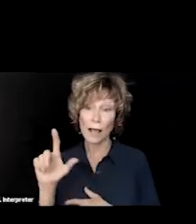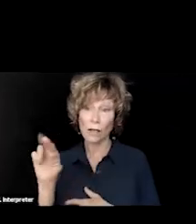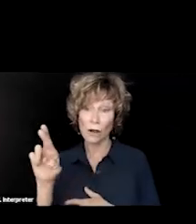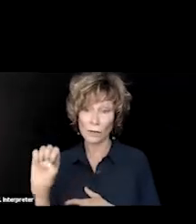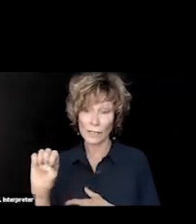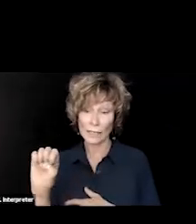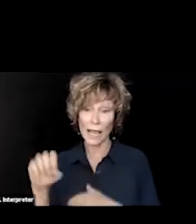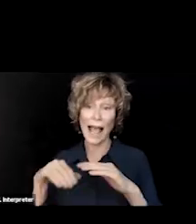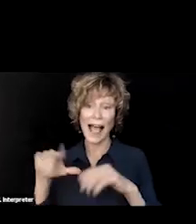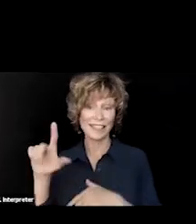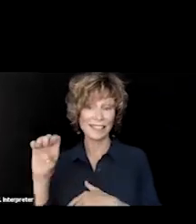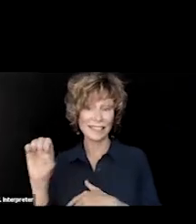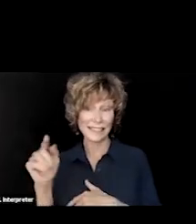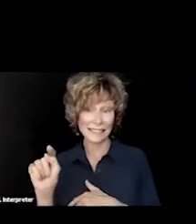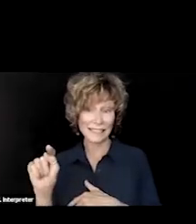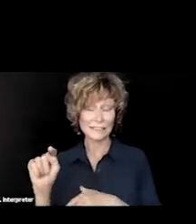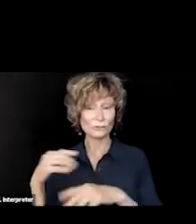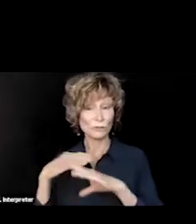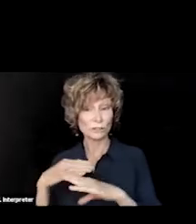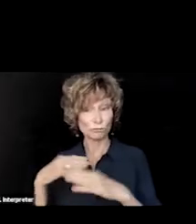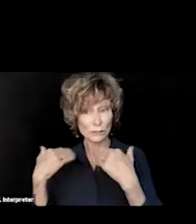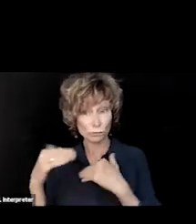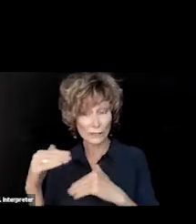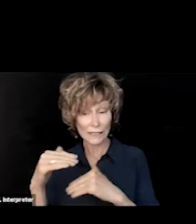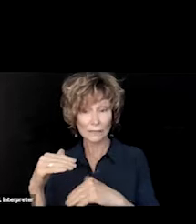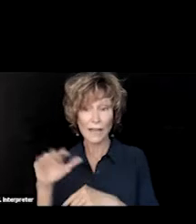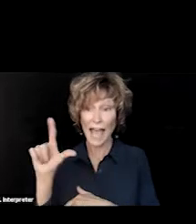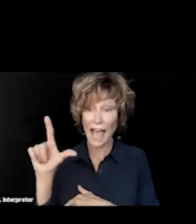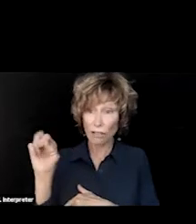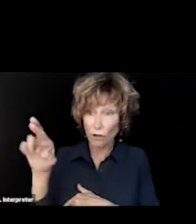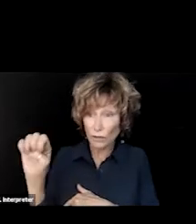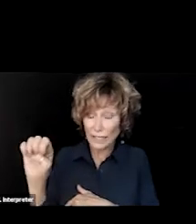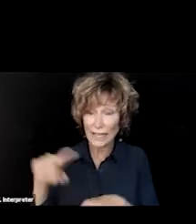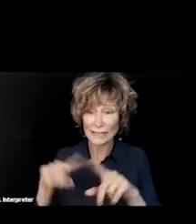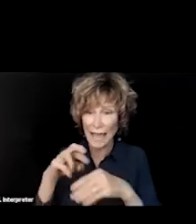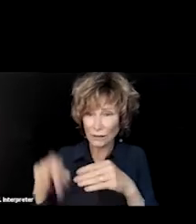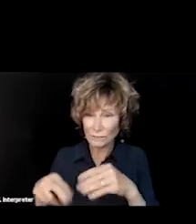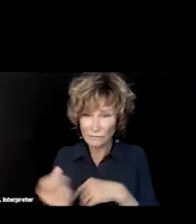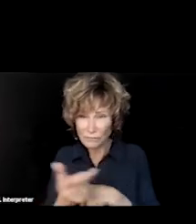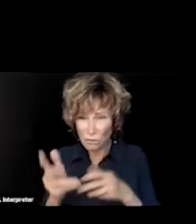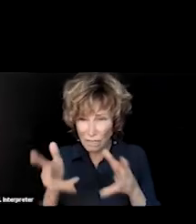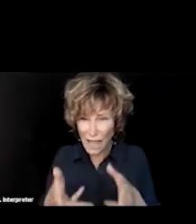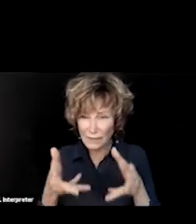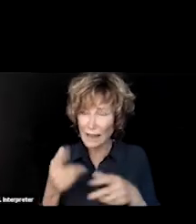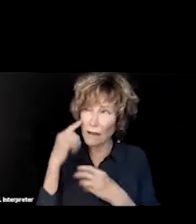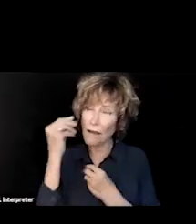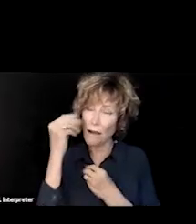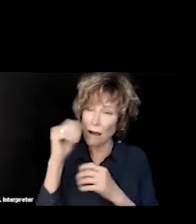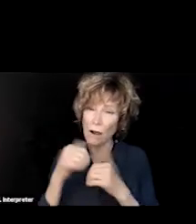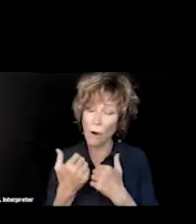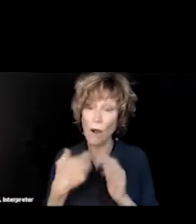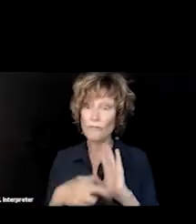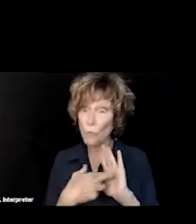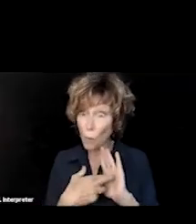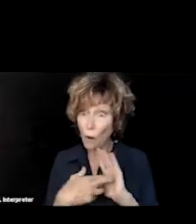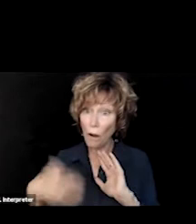environment, preschool LRE, preschool outcomes. There were only a few left, and it didn't take me long to think of a role families